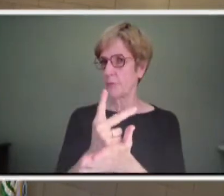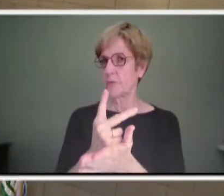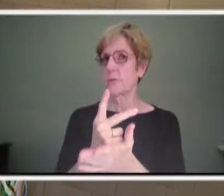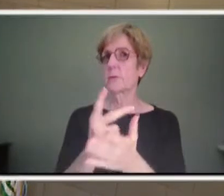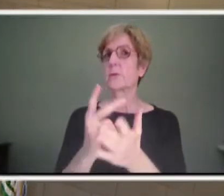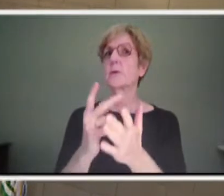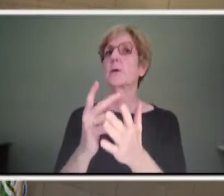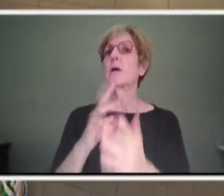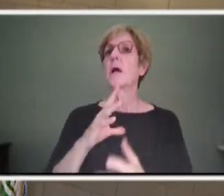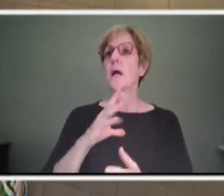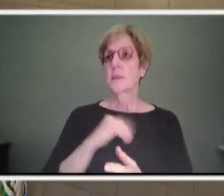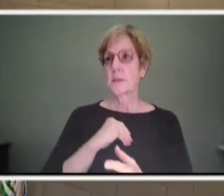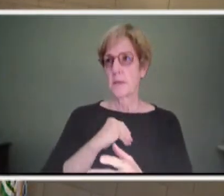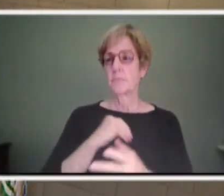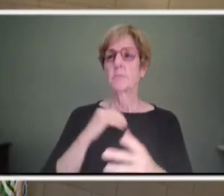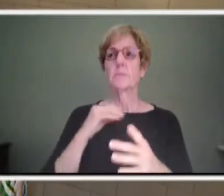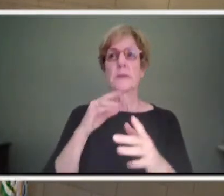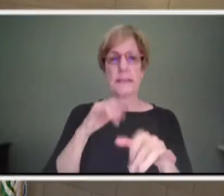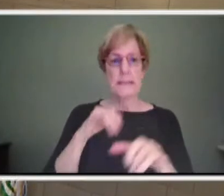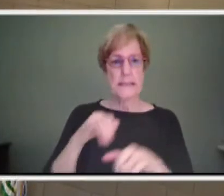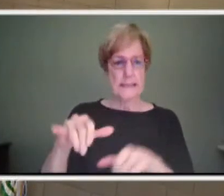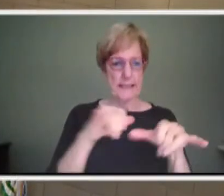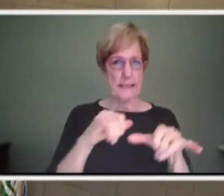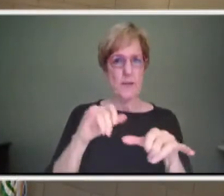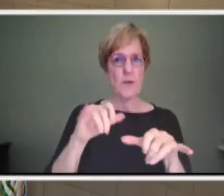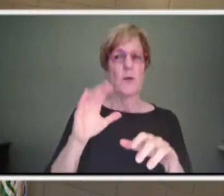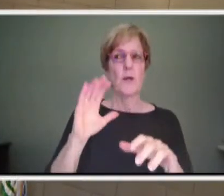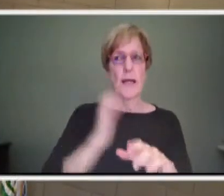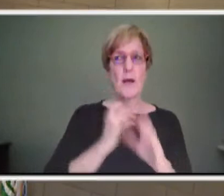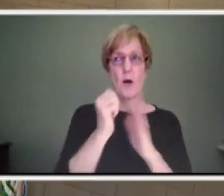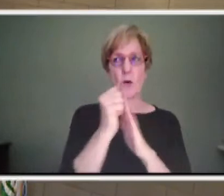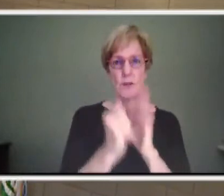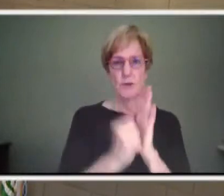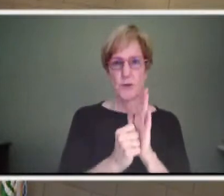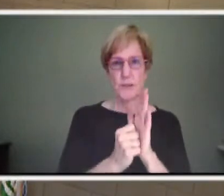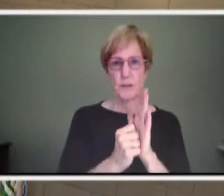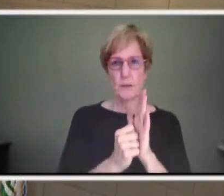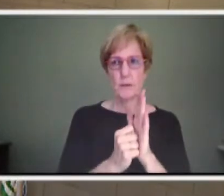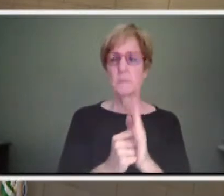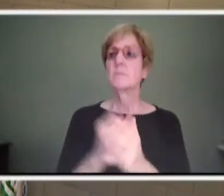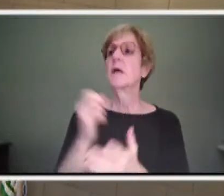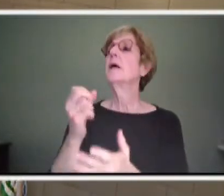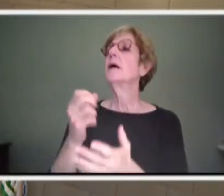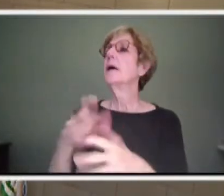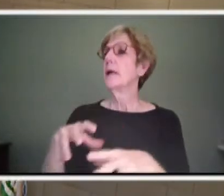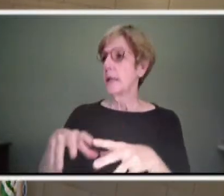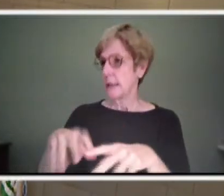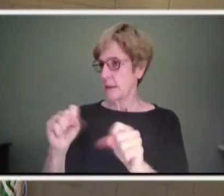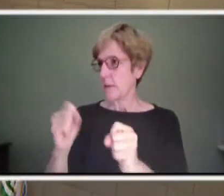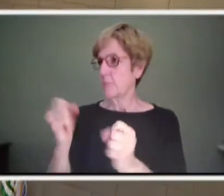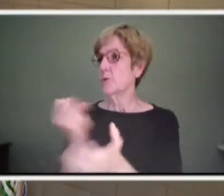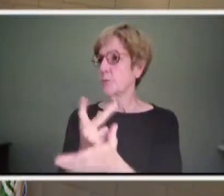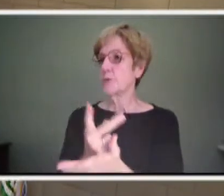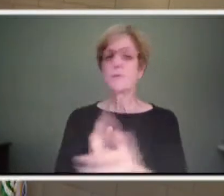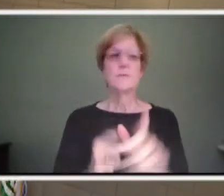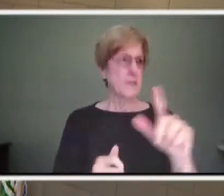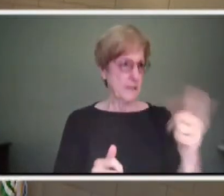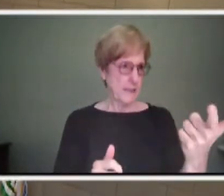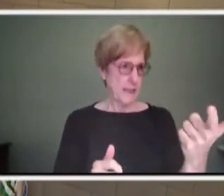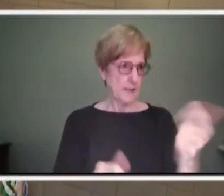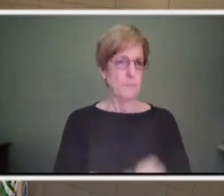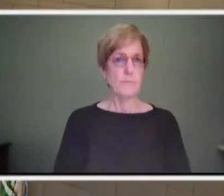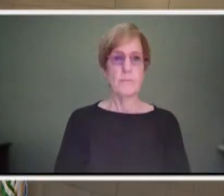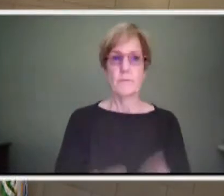committee statement of consistency as it appears in our agendas Motion and on to the screen? adopt and approve. Thank you very much. Is there a second? Second. Is there any discussion